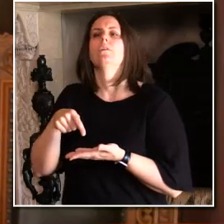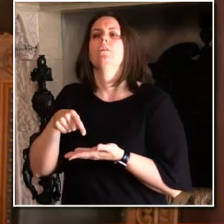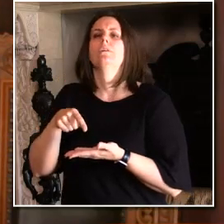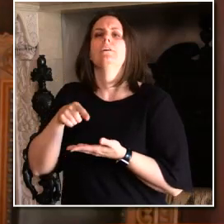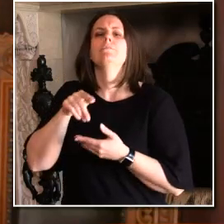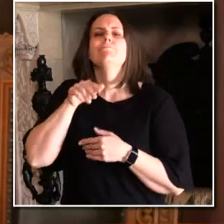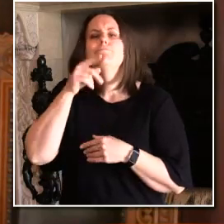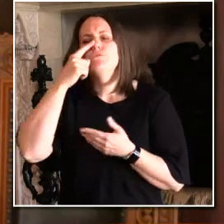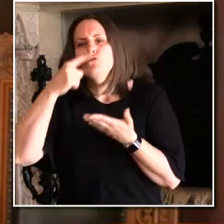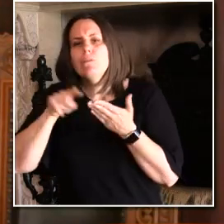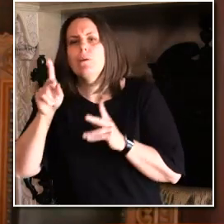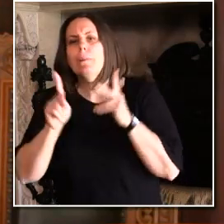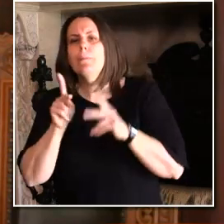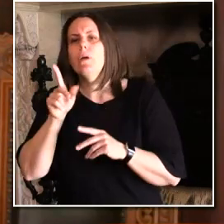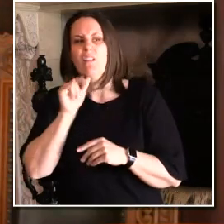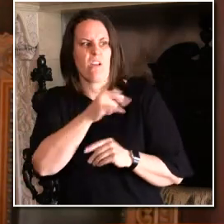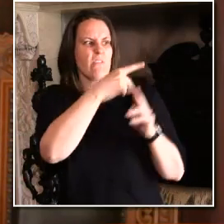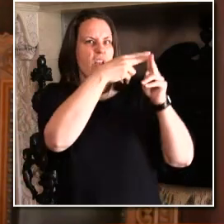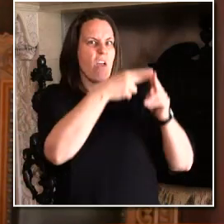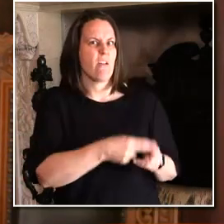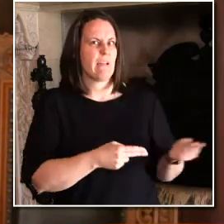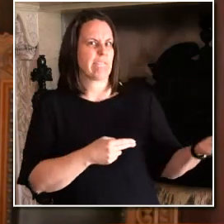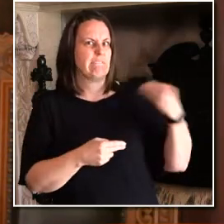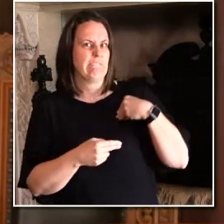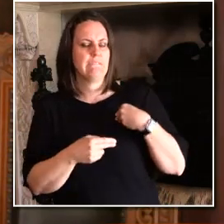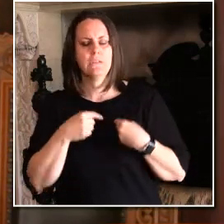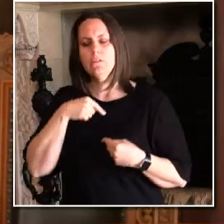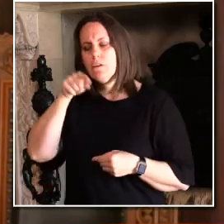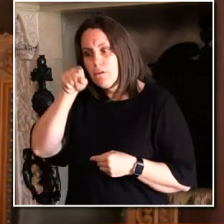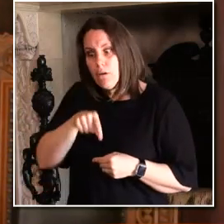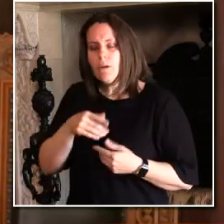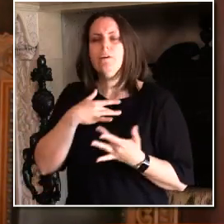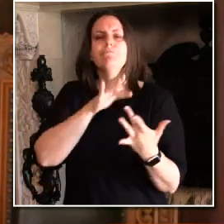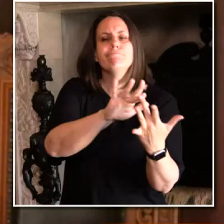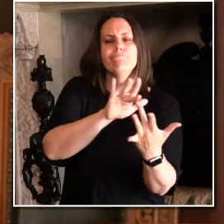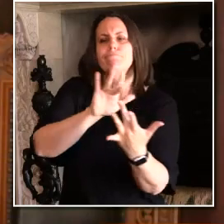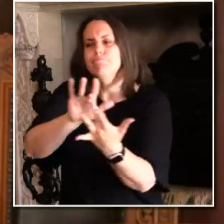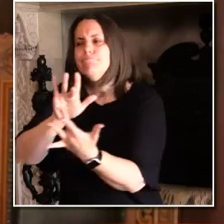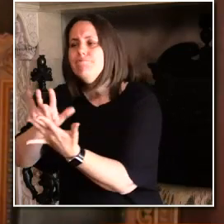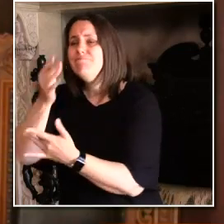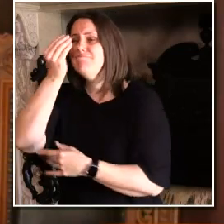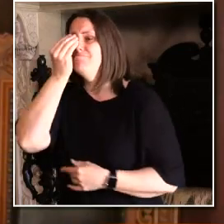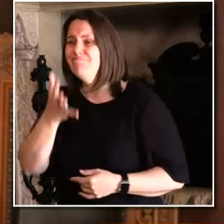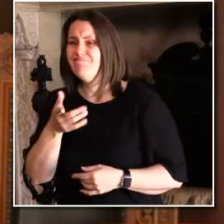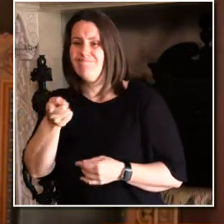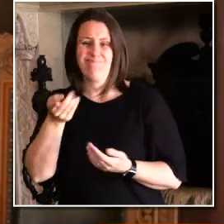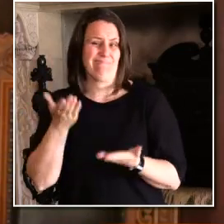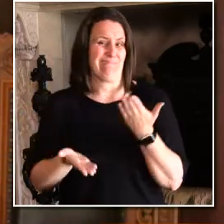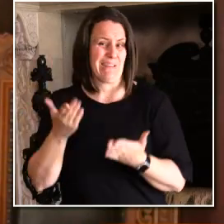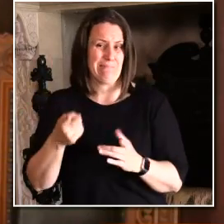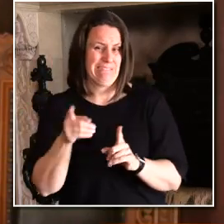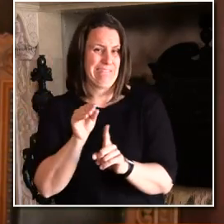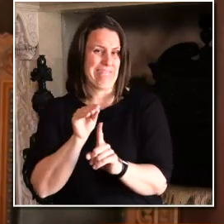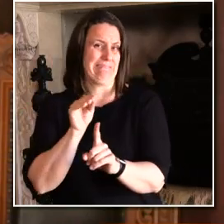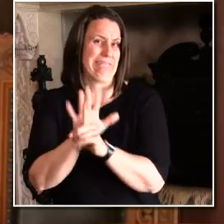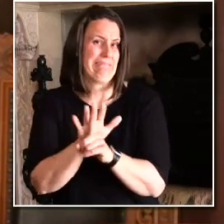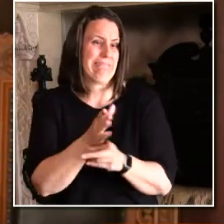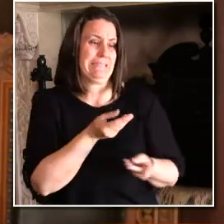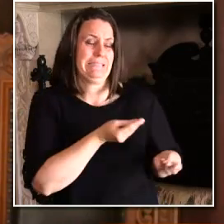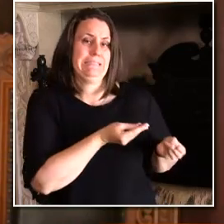then are identified, and the local health departments also are doing this. They make phone calls to those individuals and they let them know about their